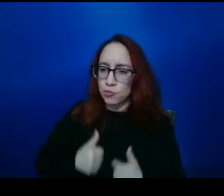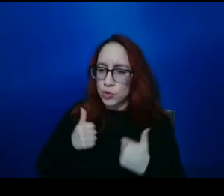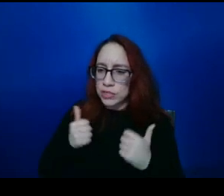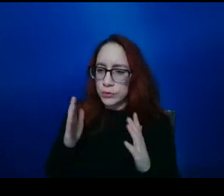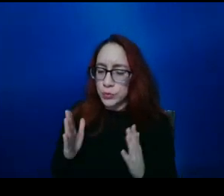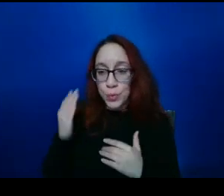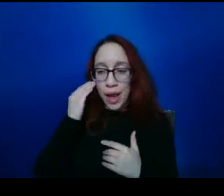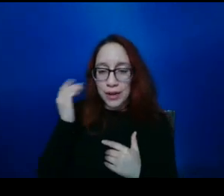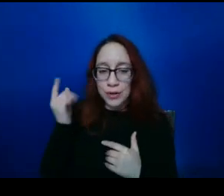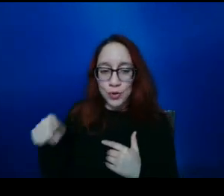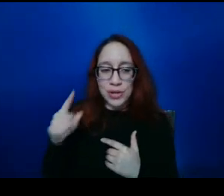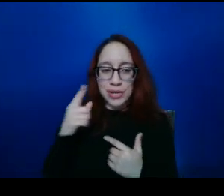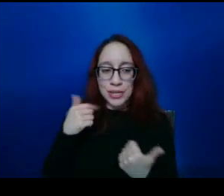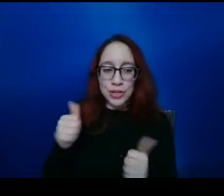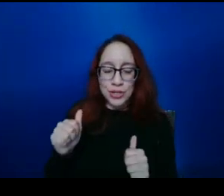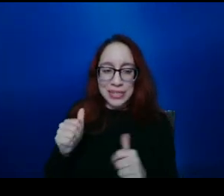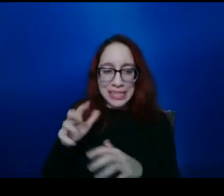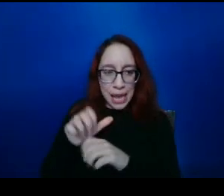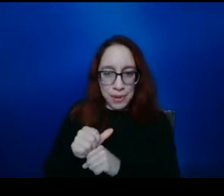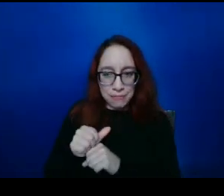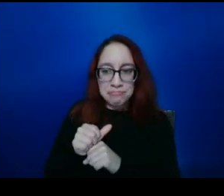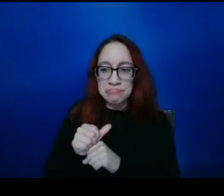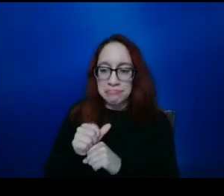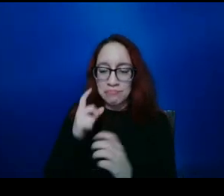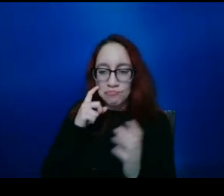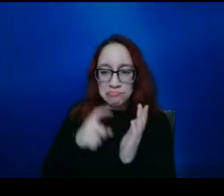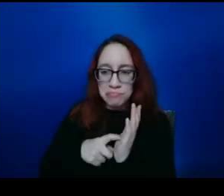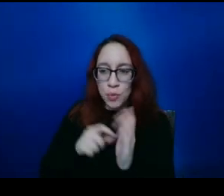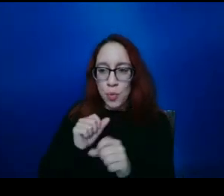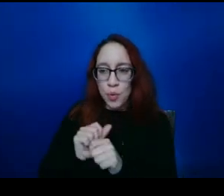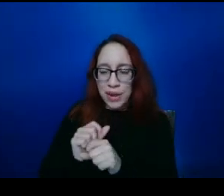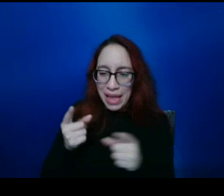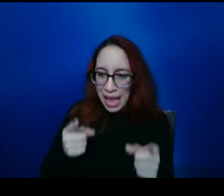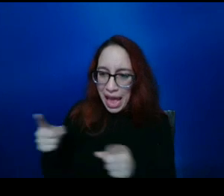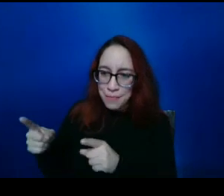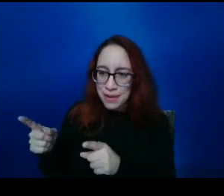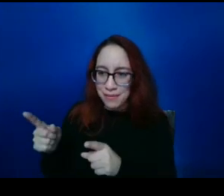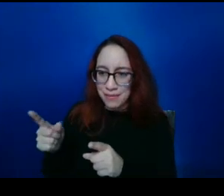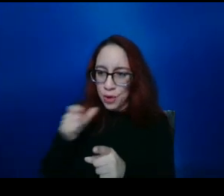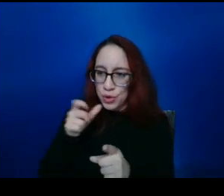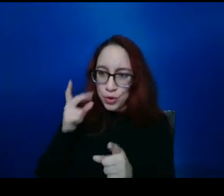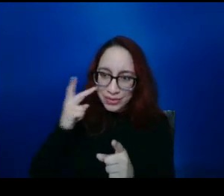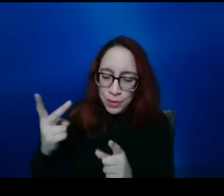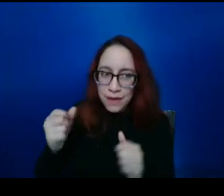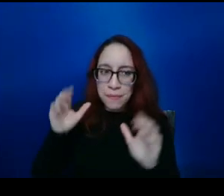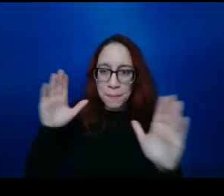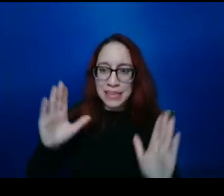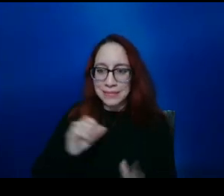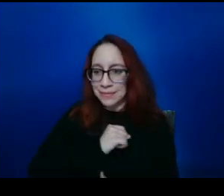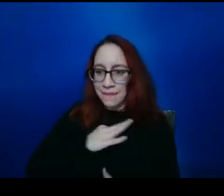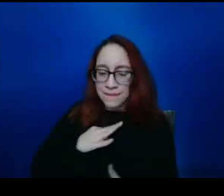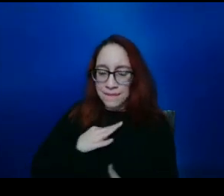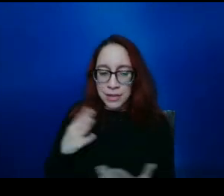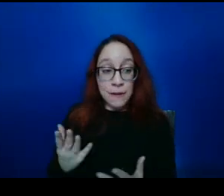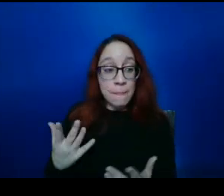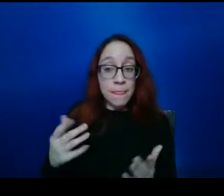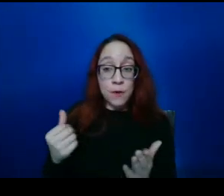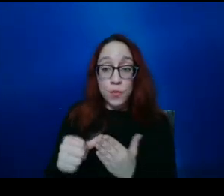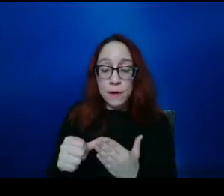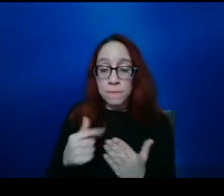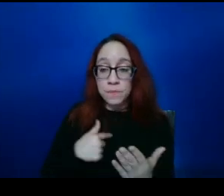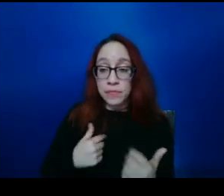many of you know, I try to make it a habit to recognize the work that happens behind the scenes. We have excellent staff. This letter reads,